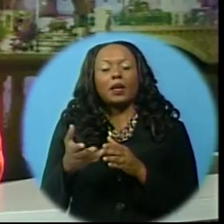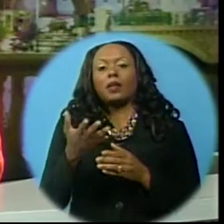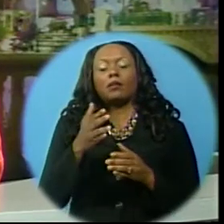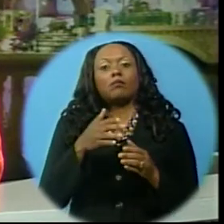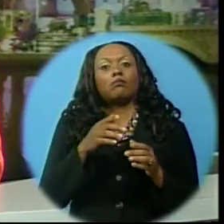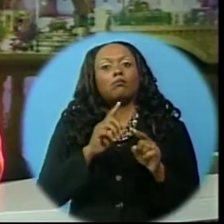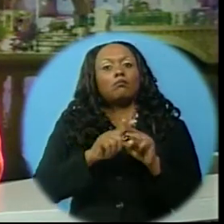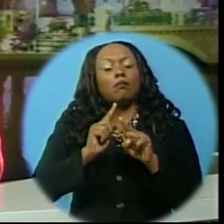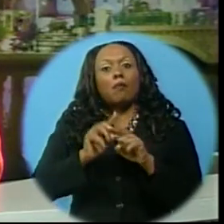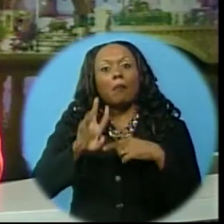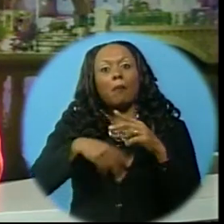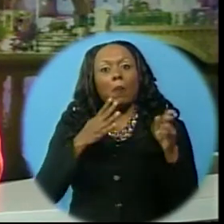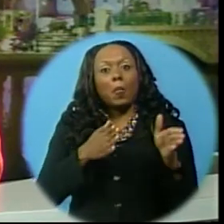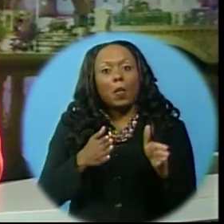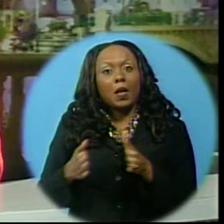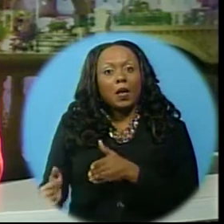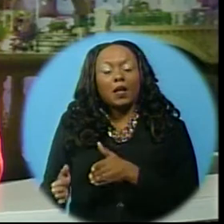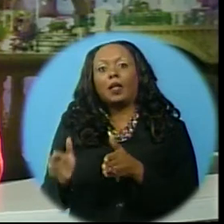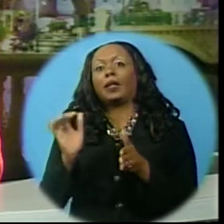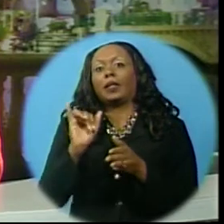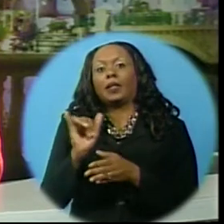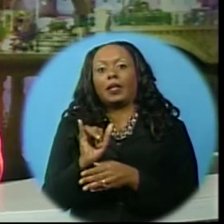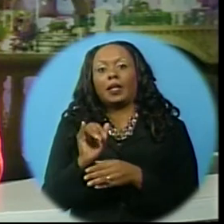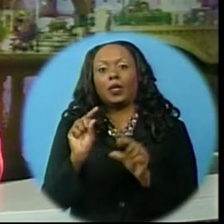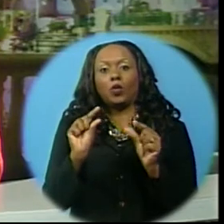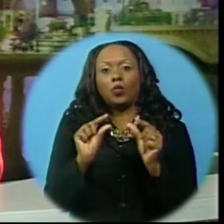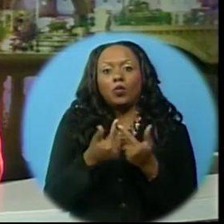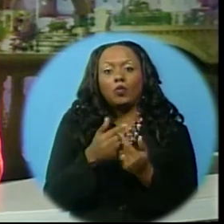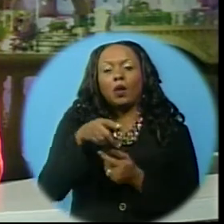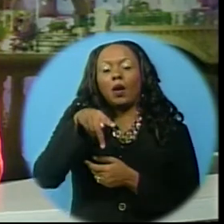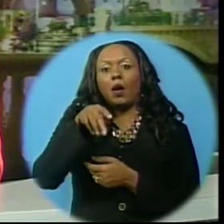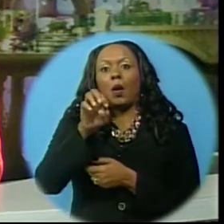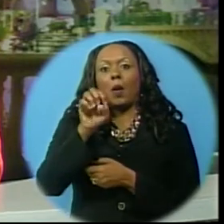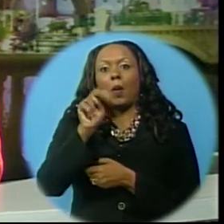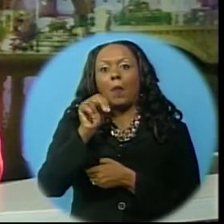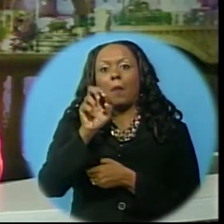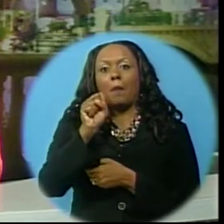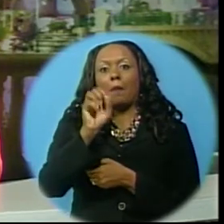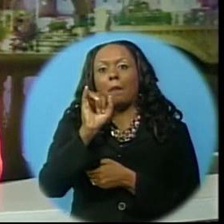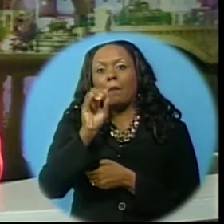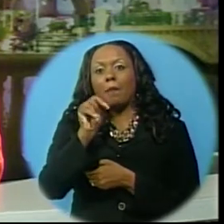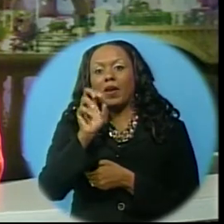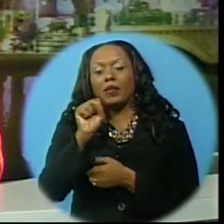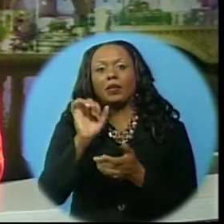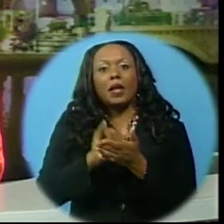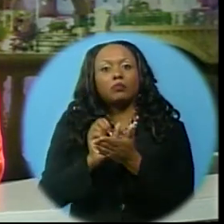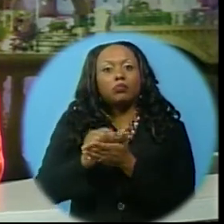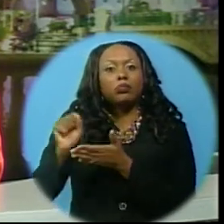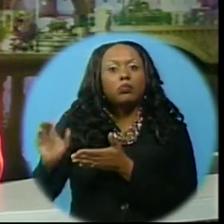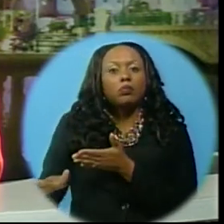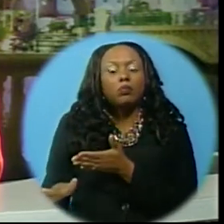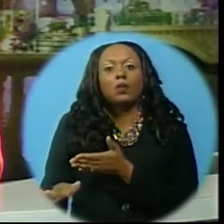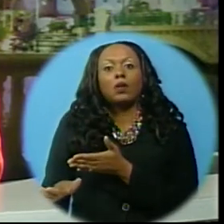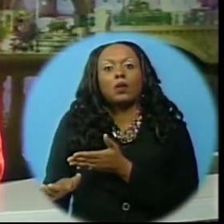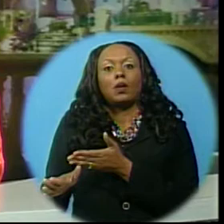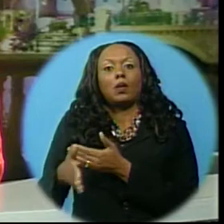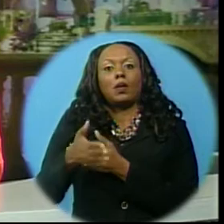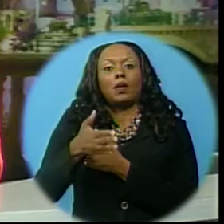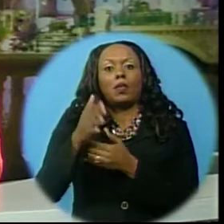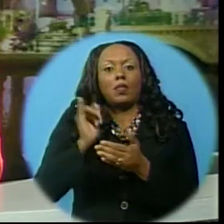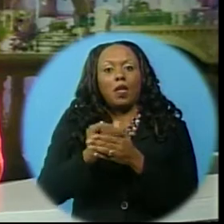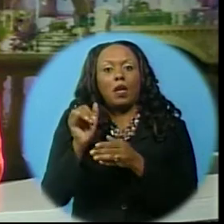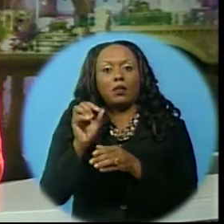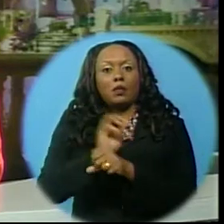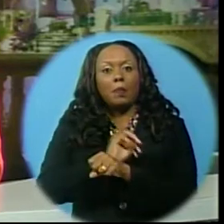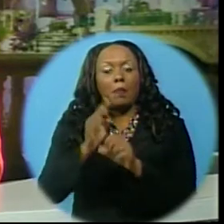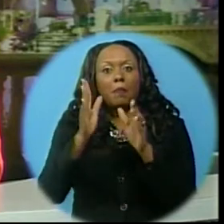among personal tax allowances and group pensions removed from income tax year 2015, as announced by Finance Minister Chris